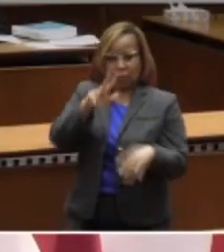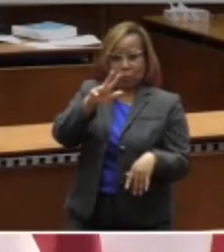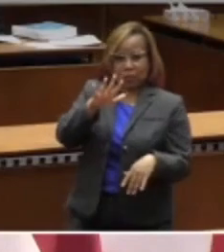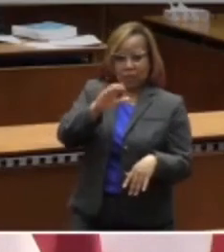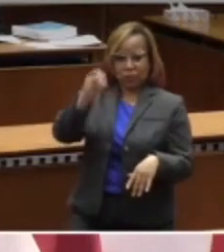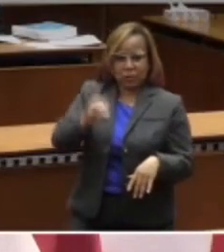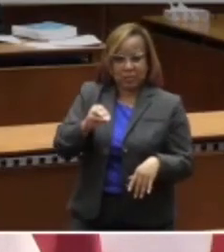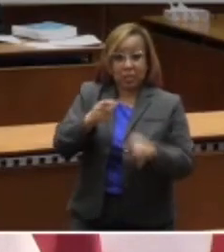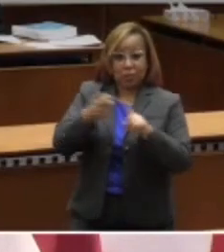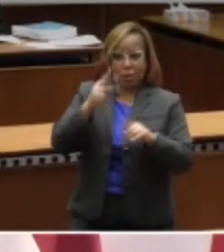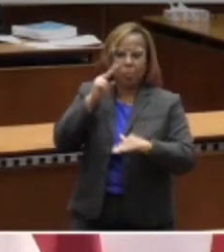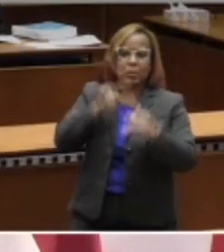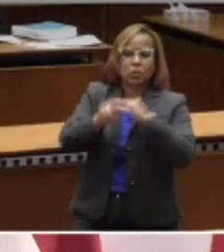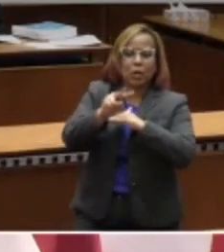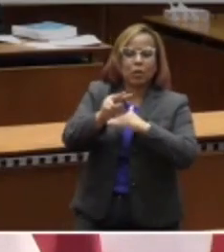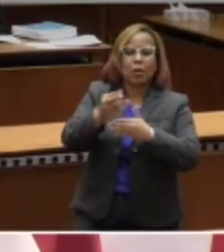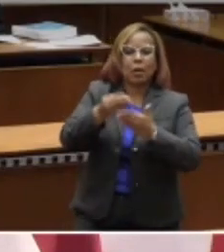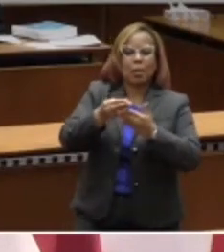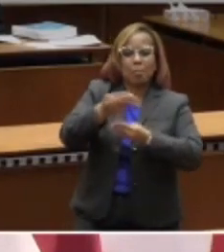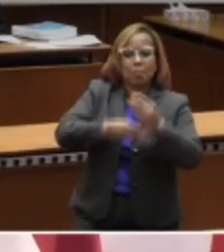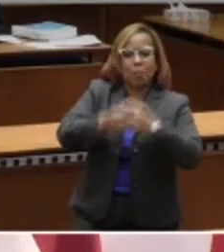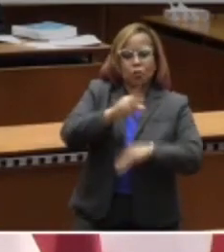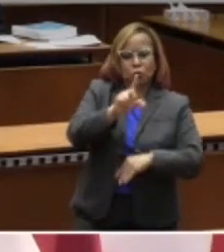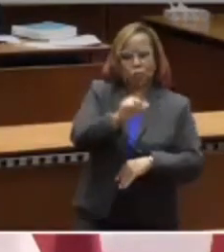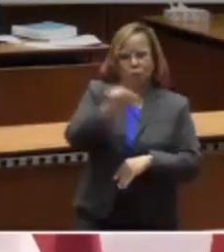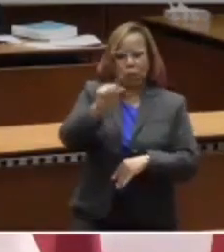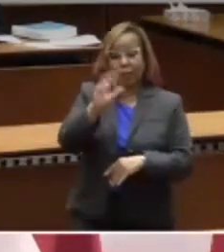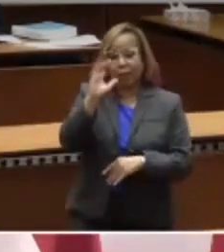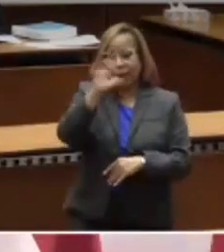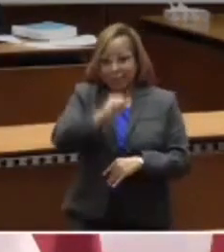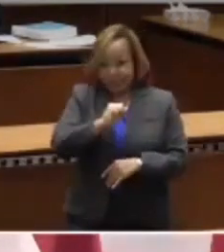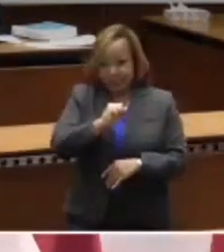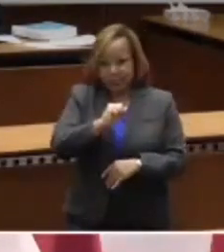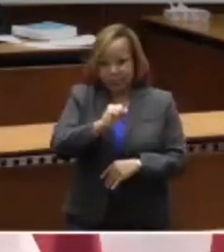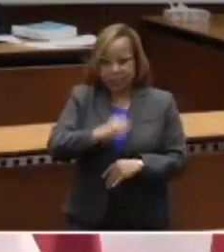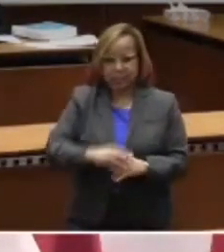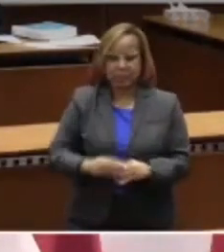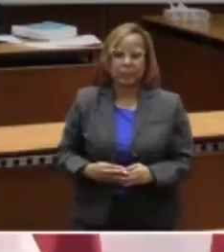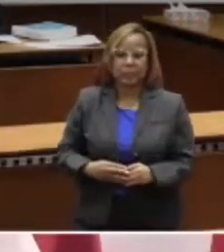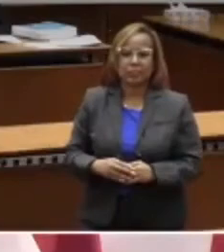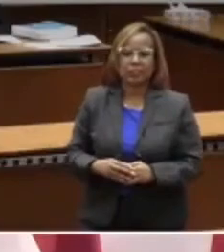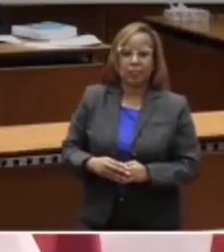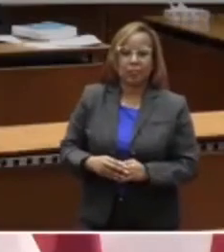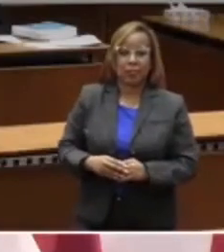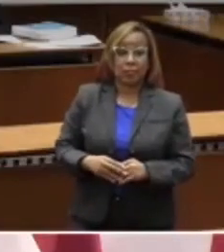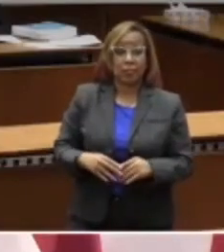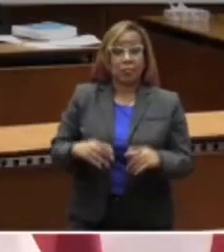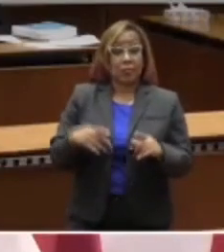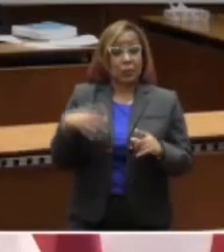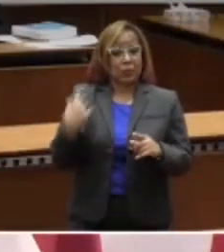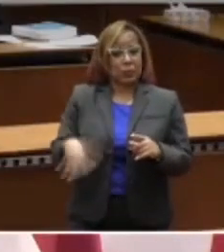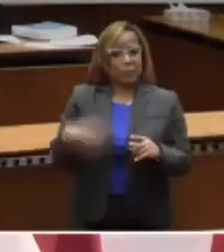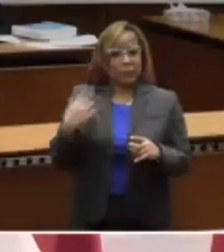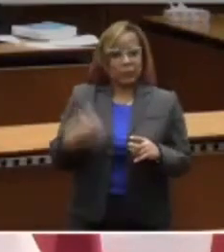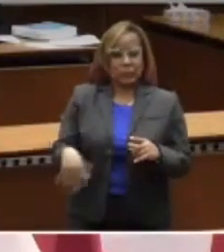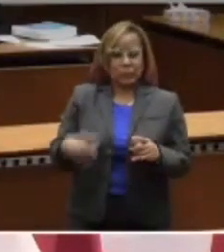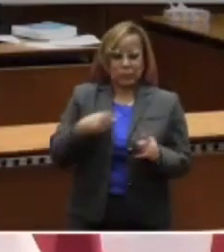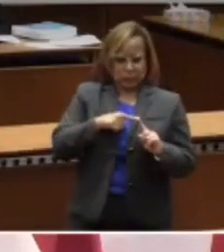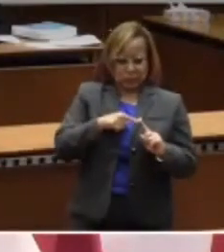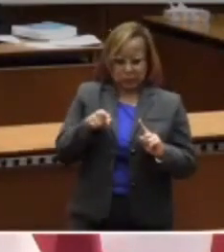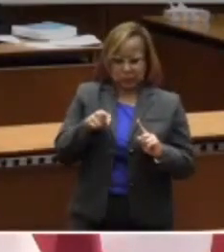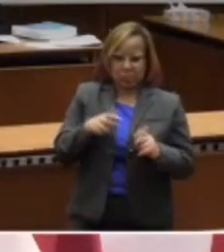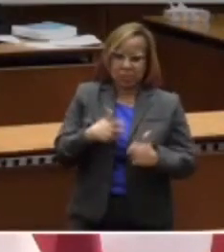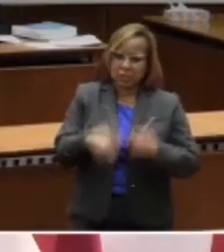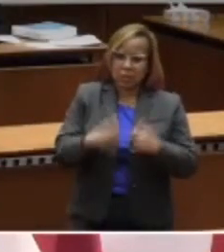from projected budgeted 2020 estimates. It has been a very tough